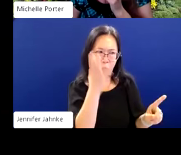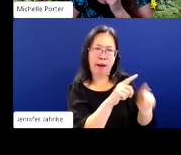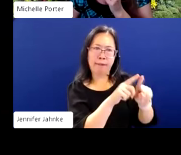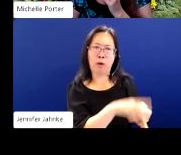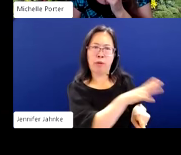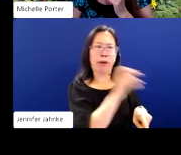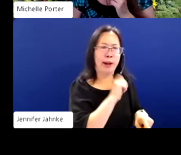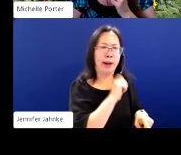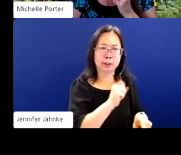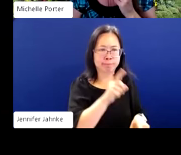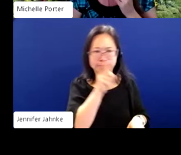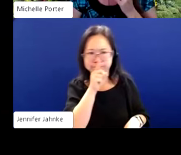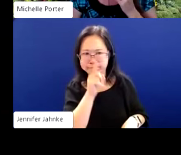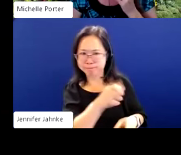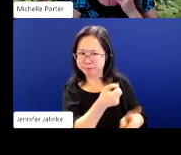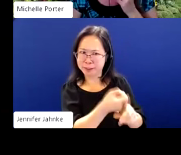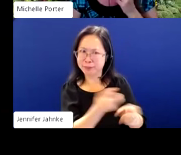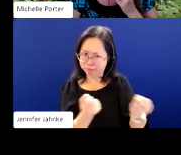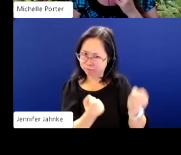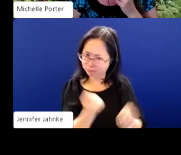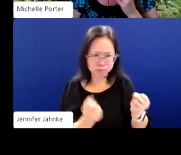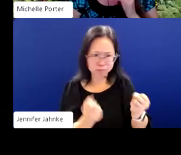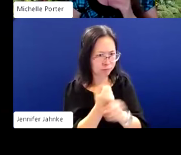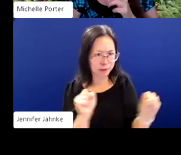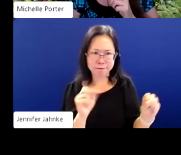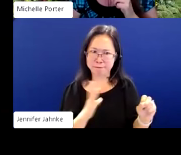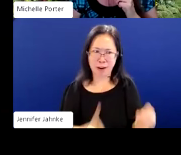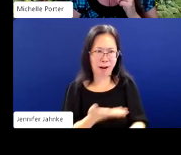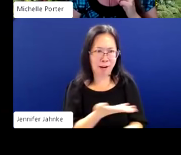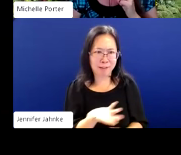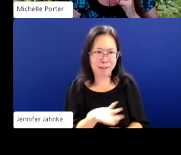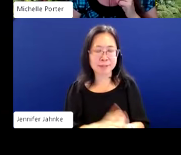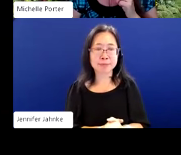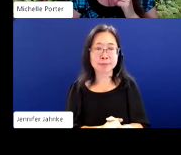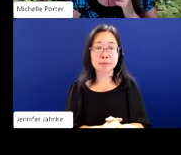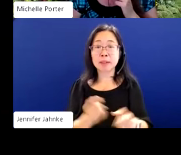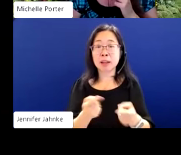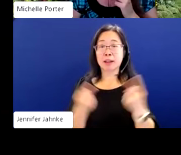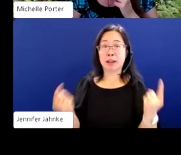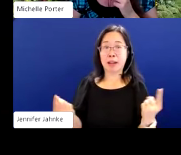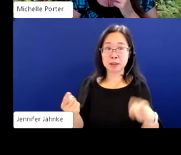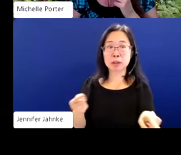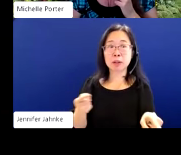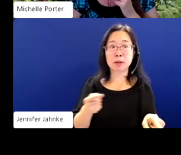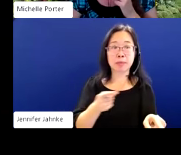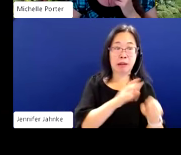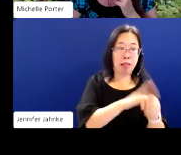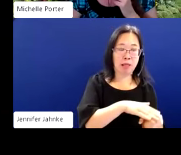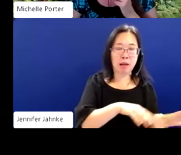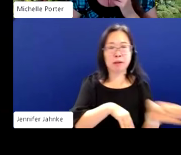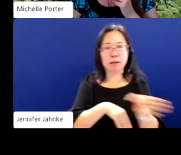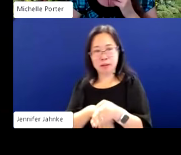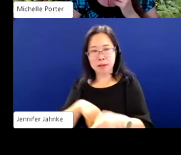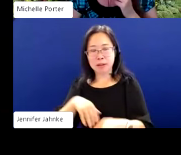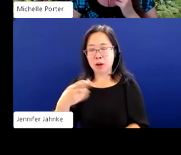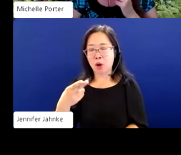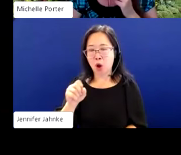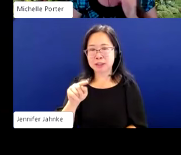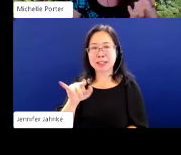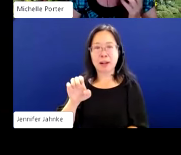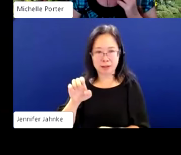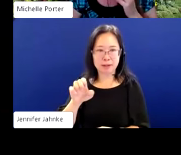based on whether they're a safe driver or not. And then the exact opposite of benevolent ageism is hostile ageism.